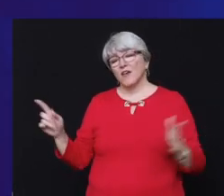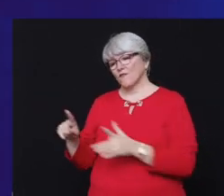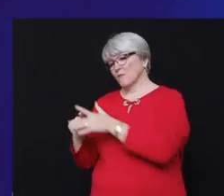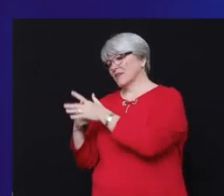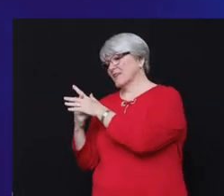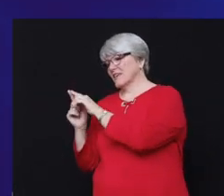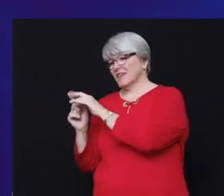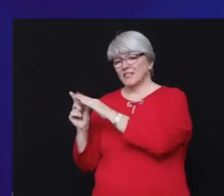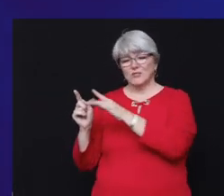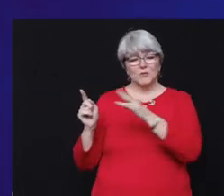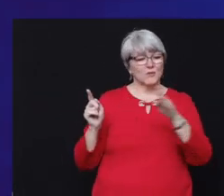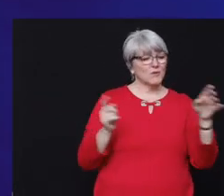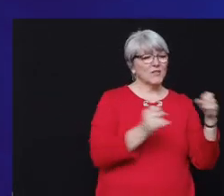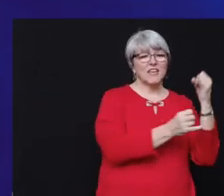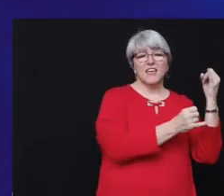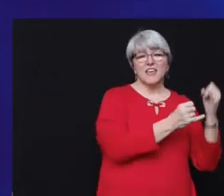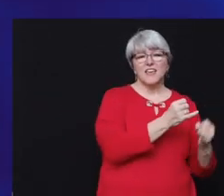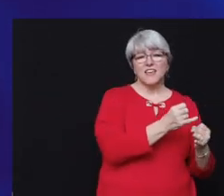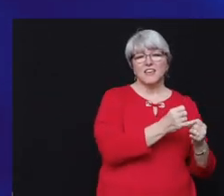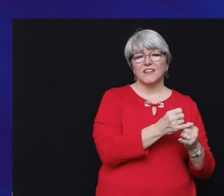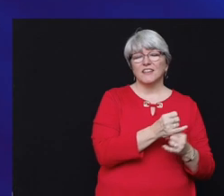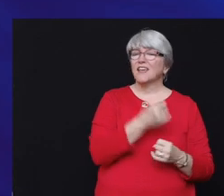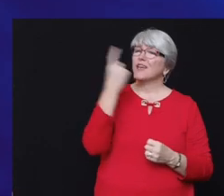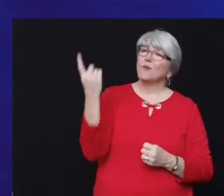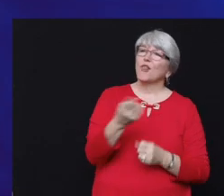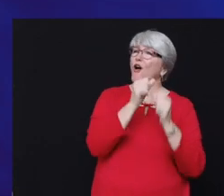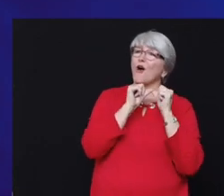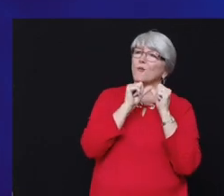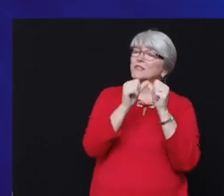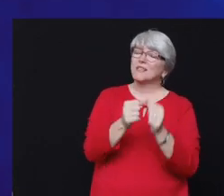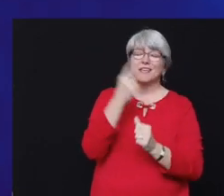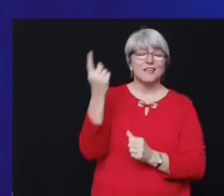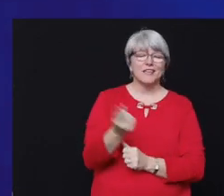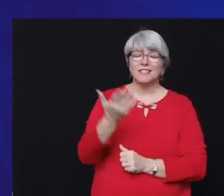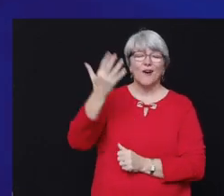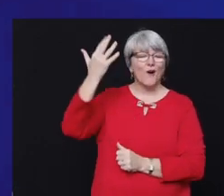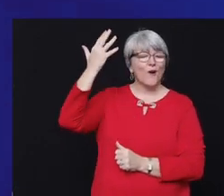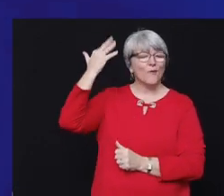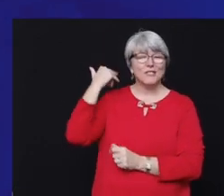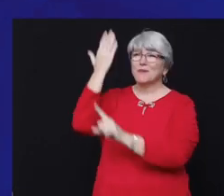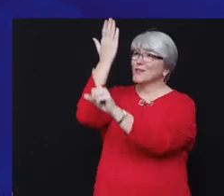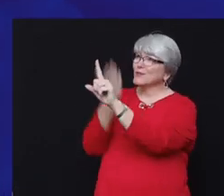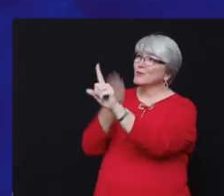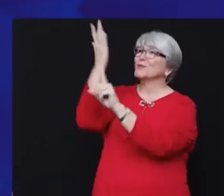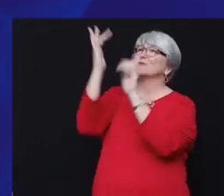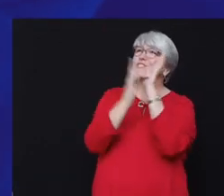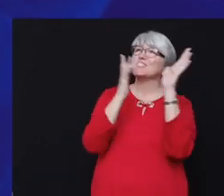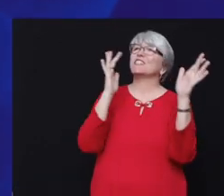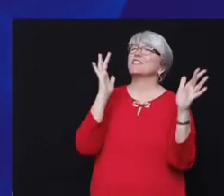all. From beginning to the end, it will always be, it's always been